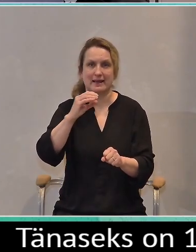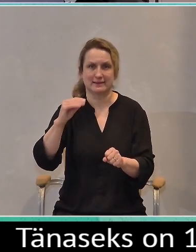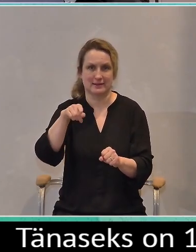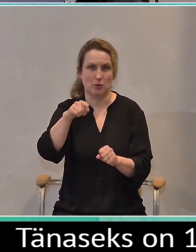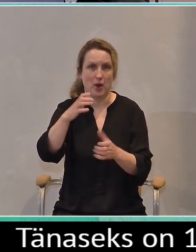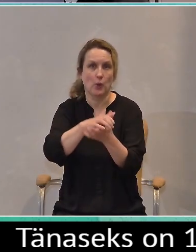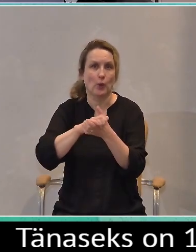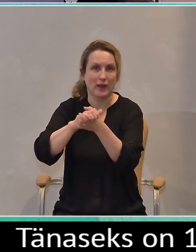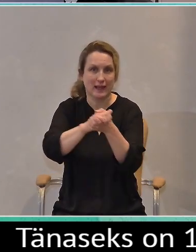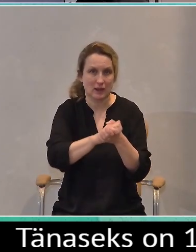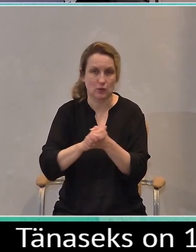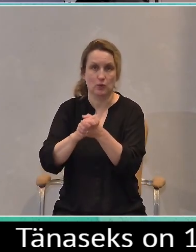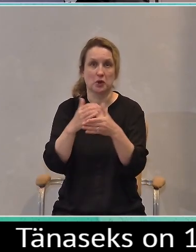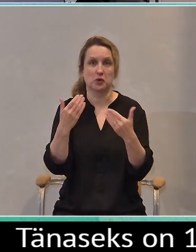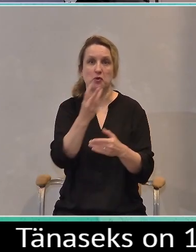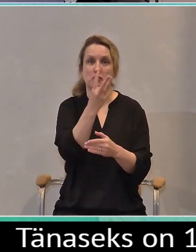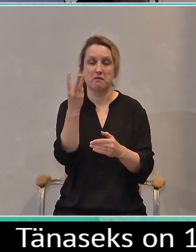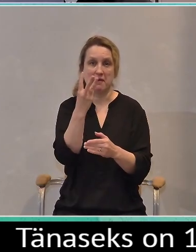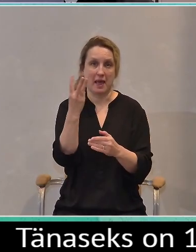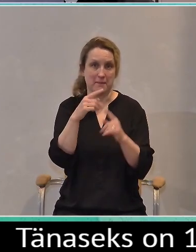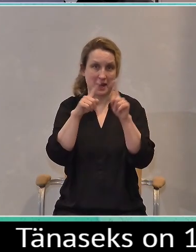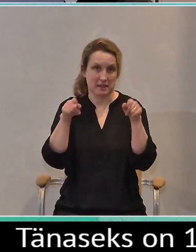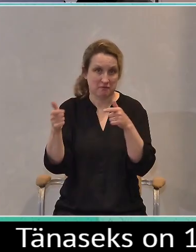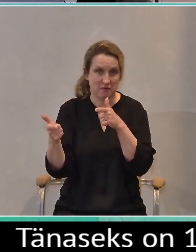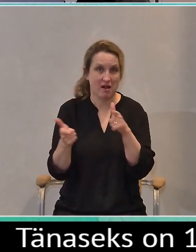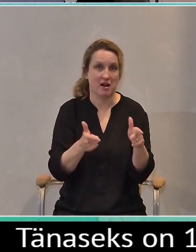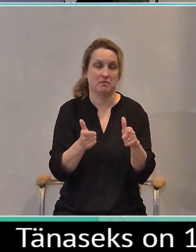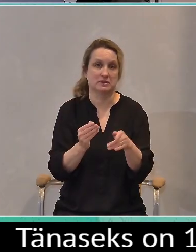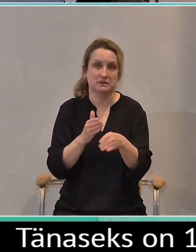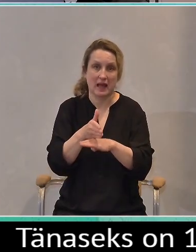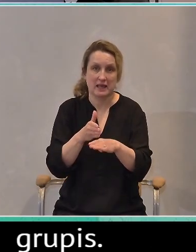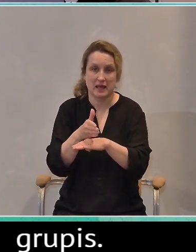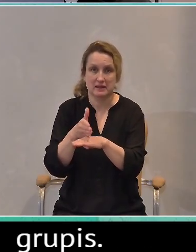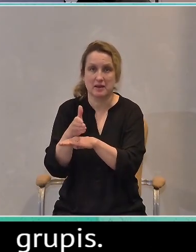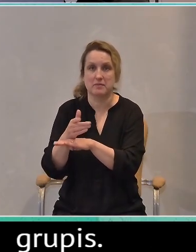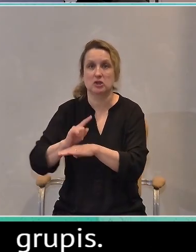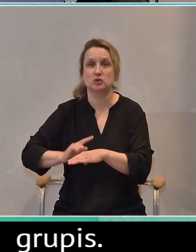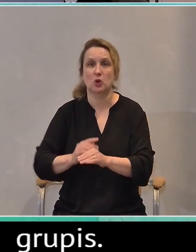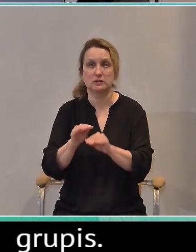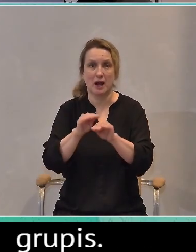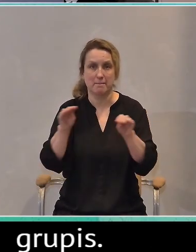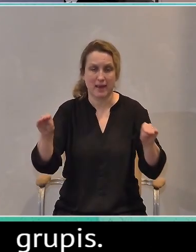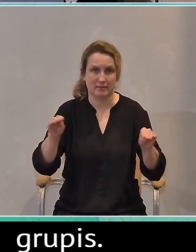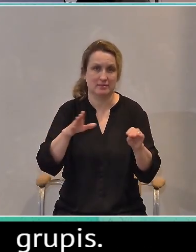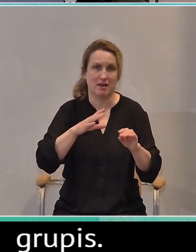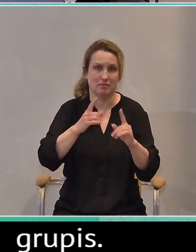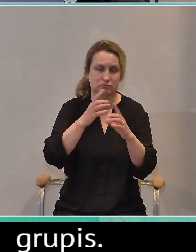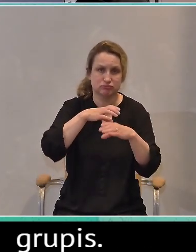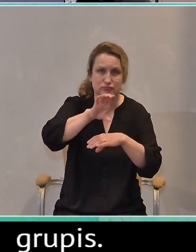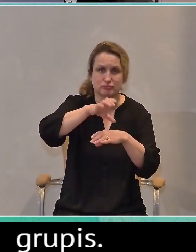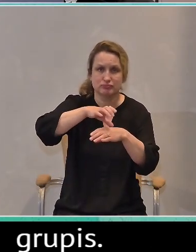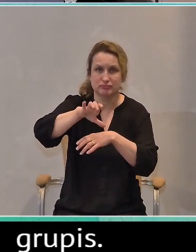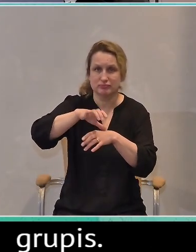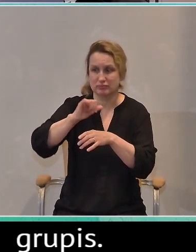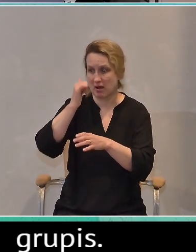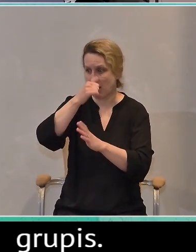best articles last year. I was also one of the founding members of the EDS Association, We